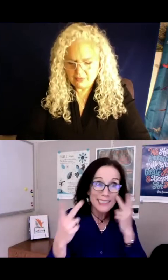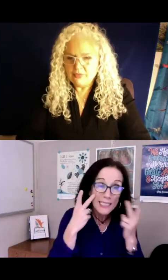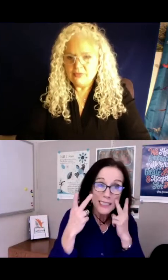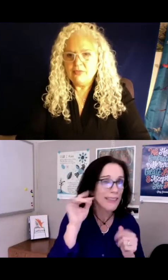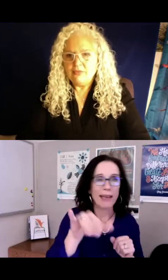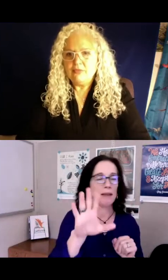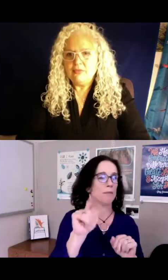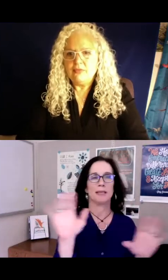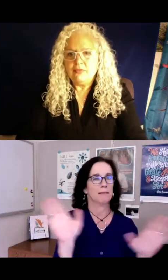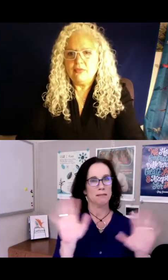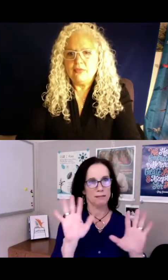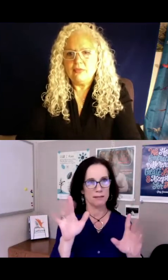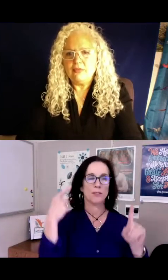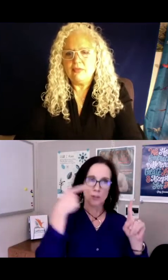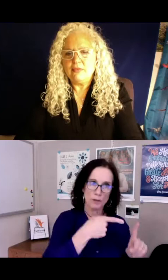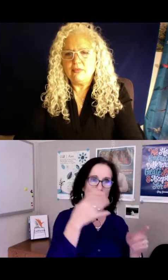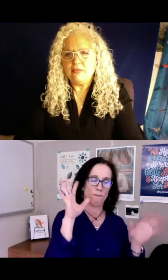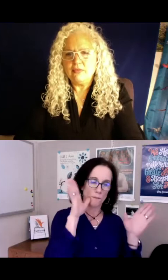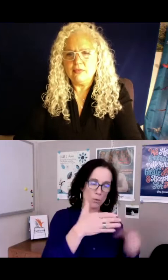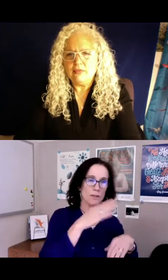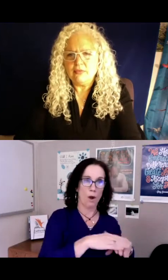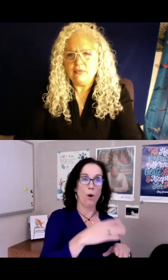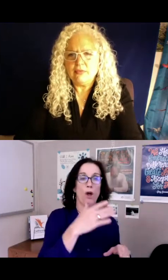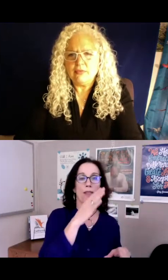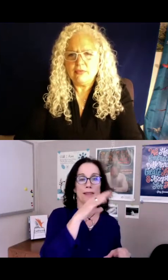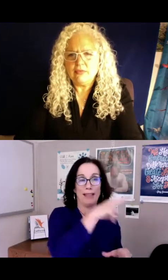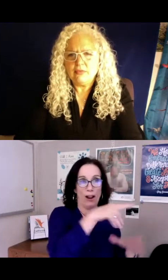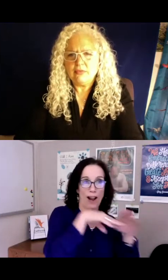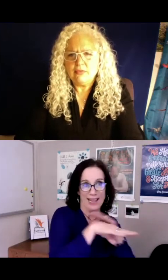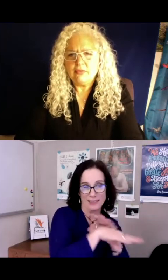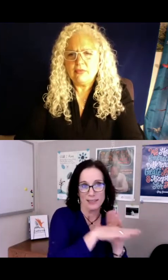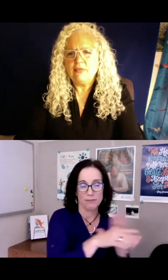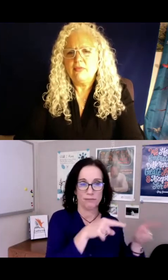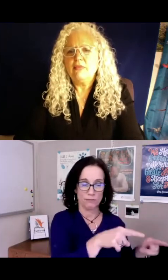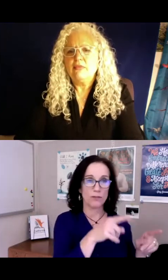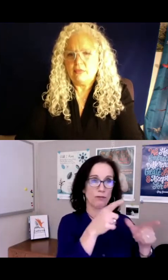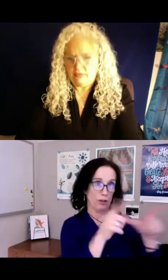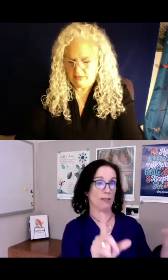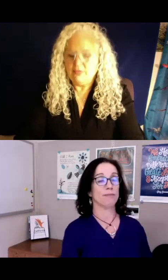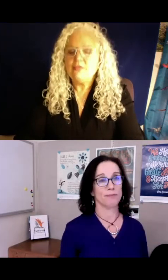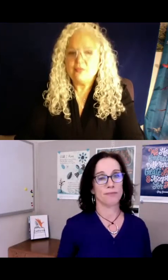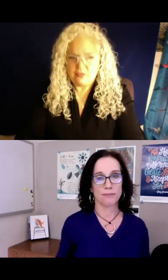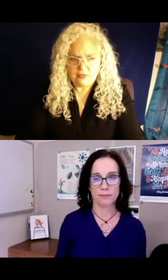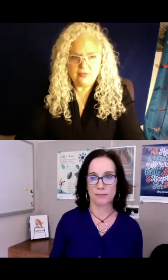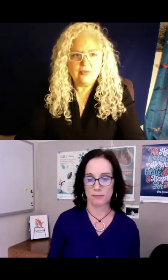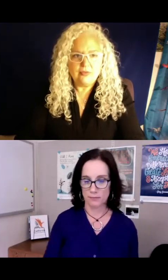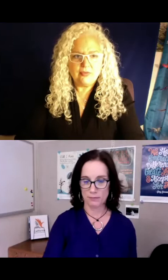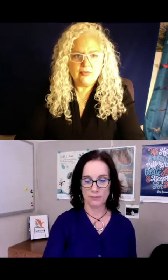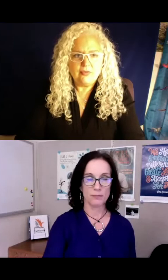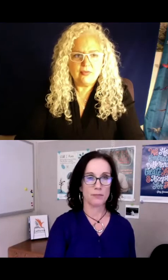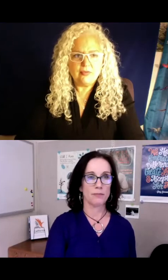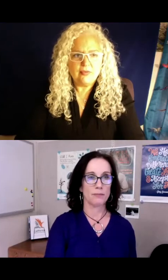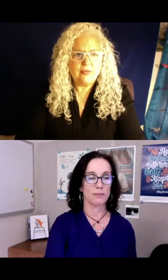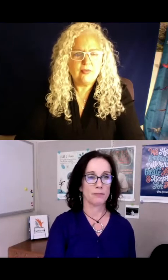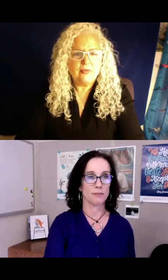So we've seen that, but that's not right. The point is to focus on their accessible,